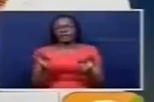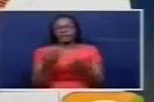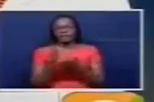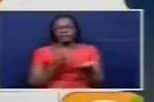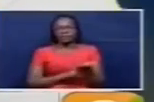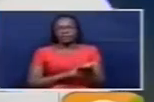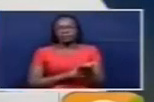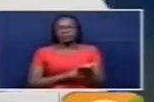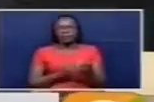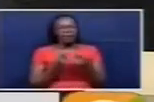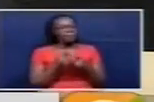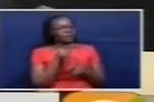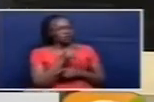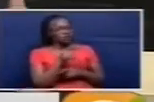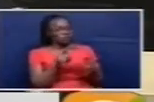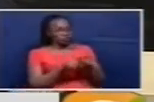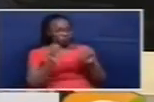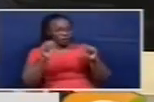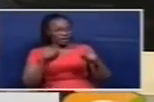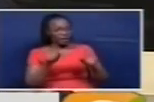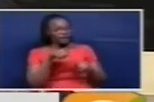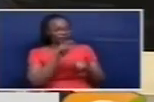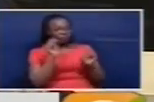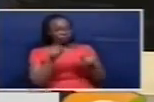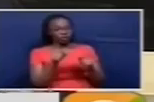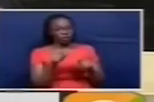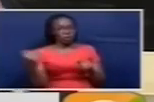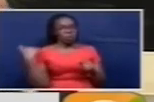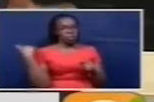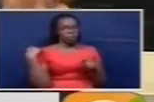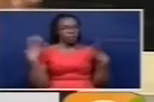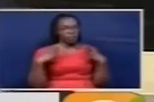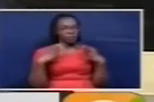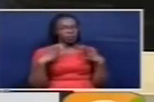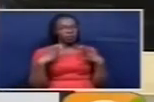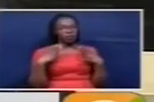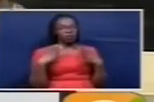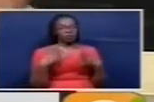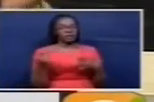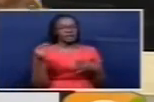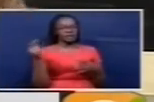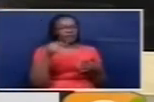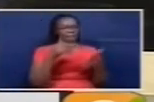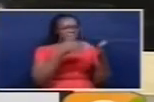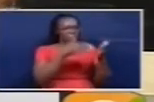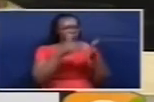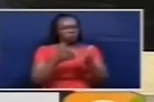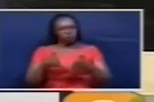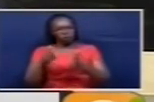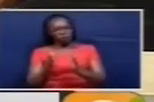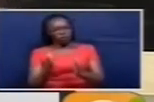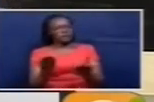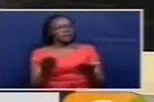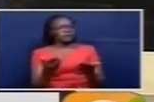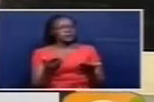But do you also agree that there can also be a bit of a nuisance when it comes to congestion, when it comes to blocking parking